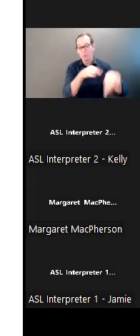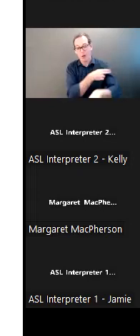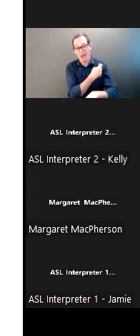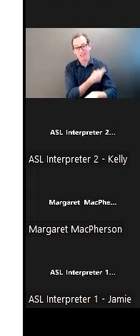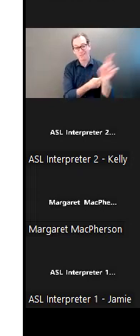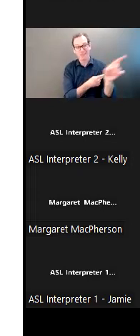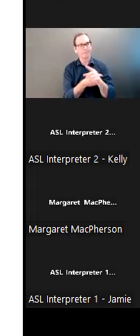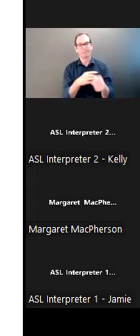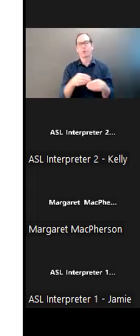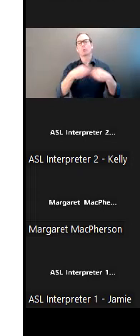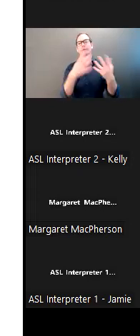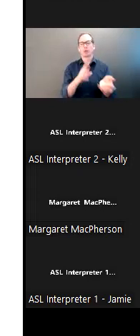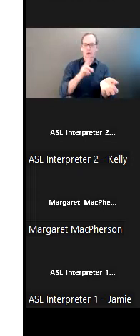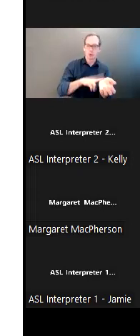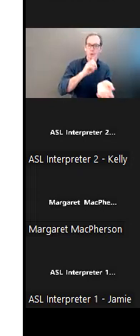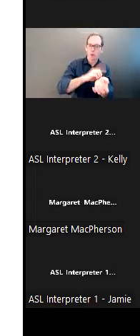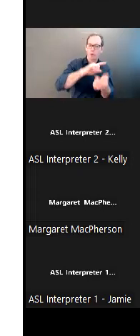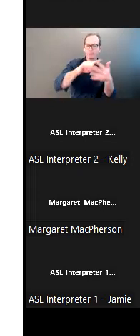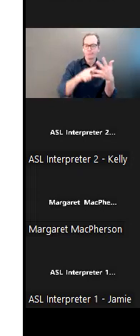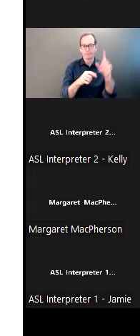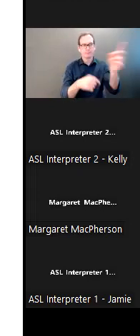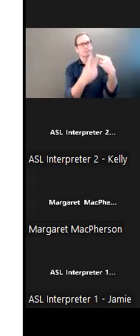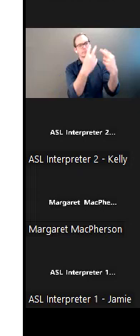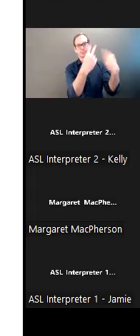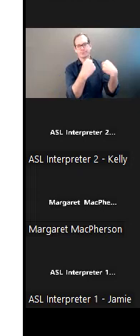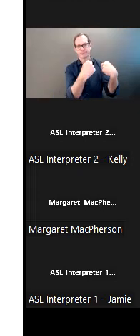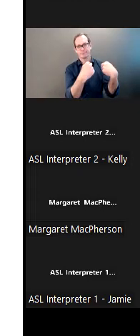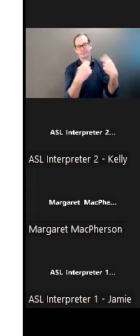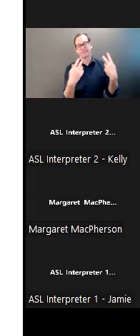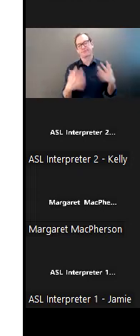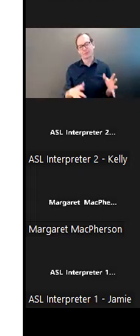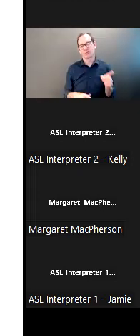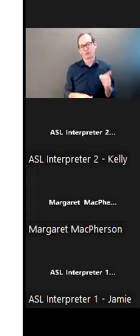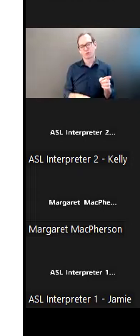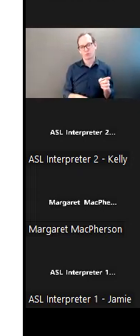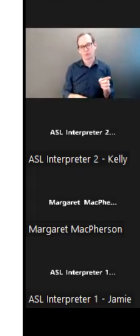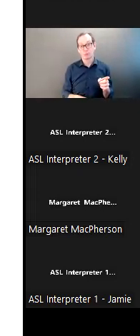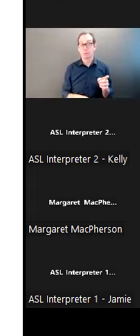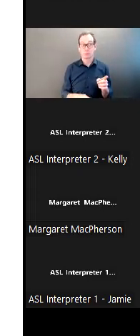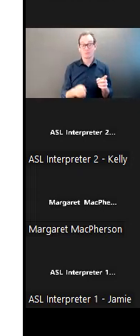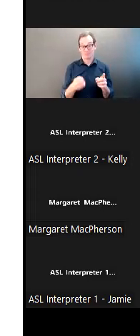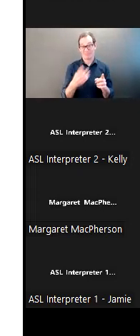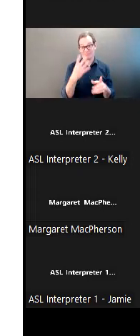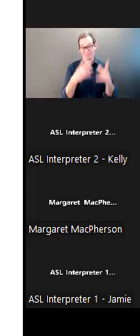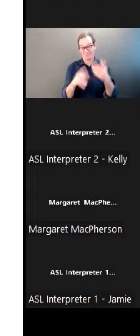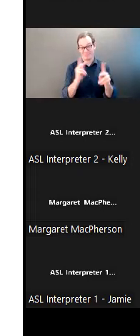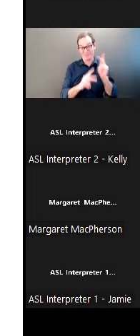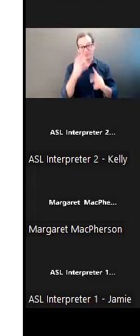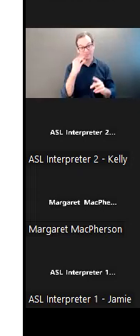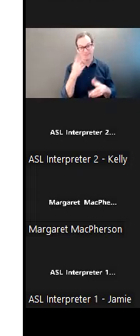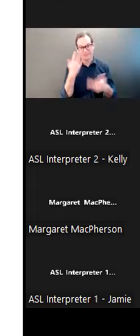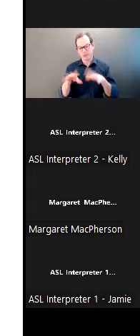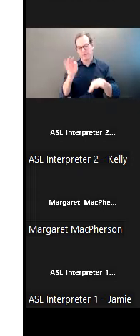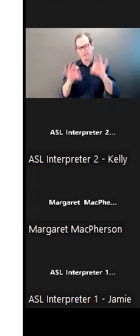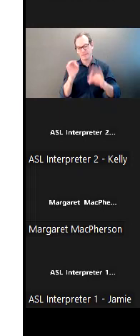discriminated against. And many people who have that experience have also had previous bad experiences in healthcare because of these implicit